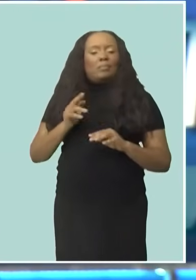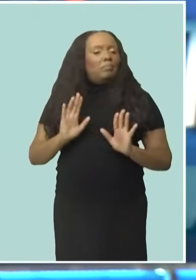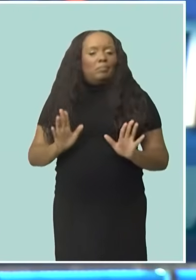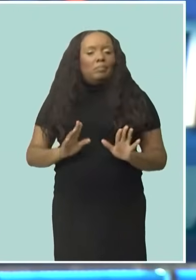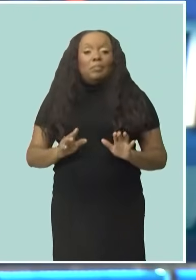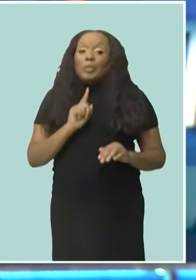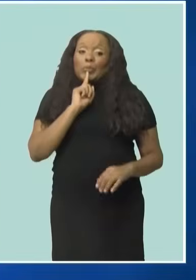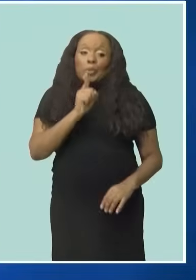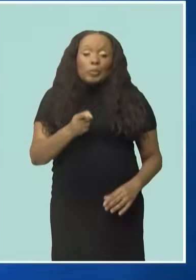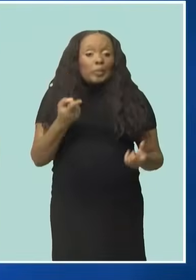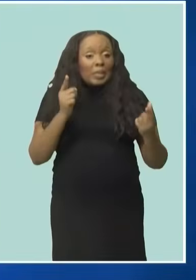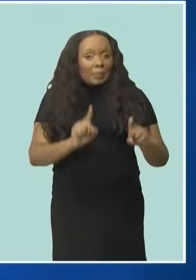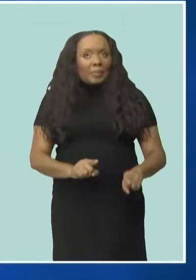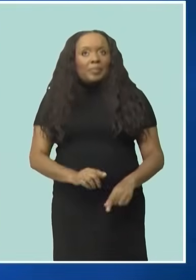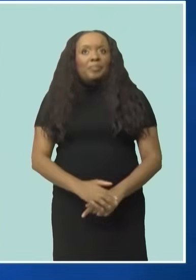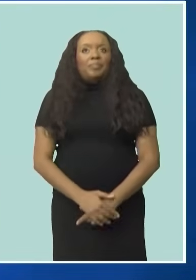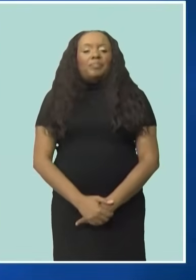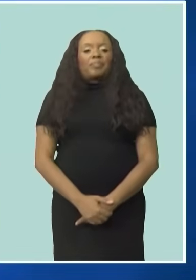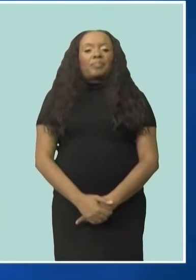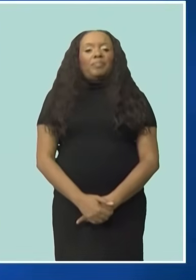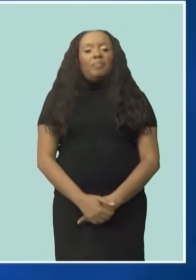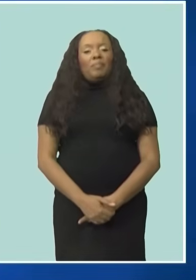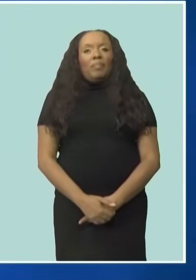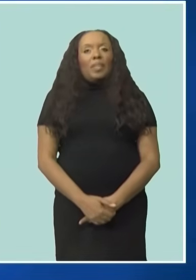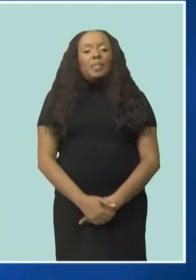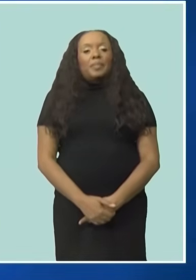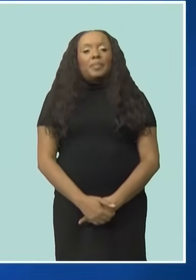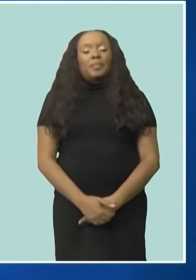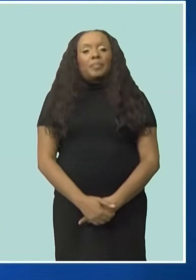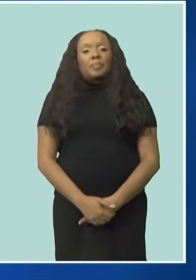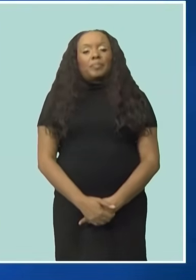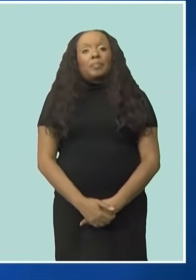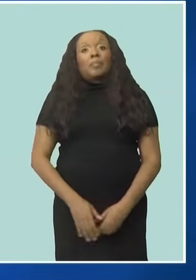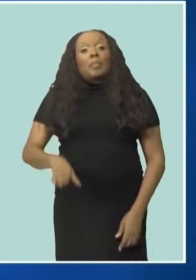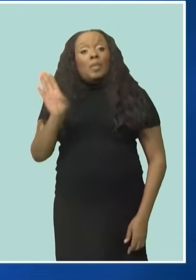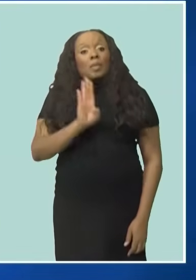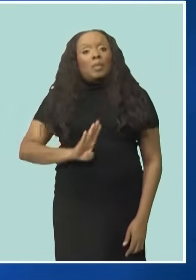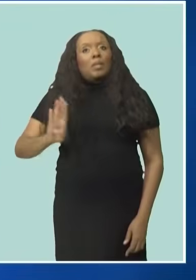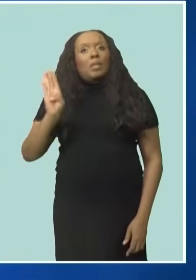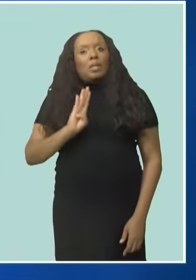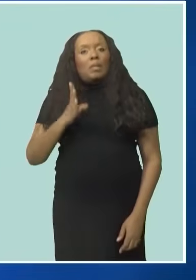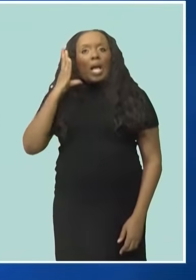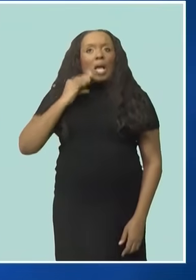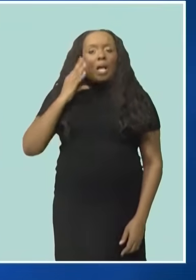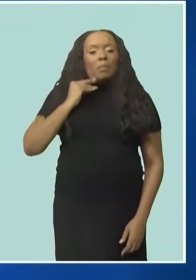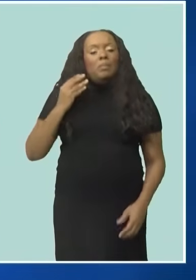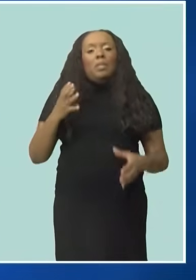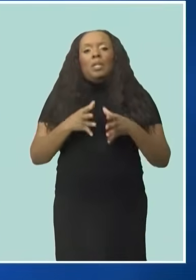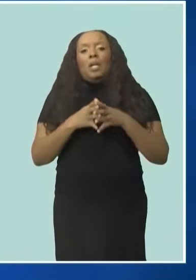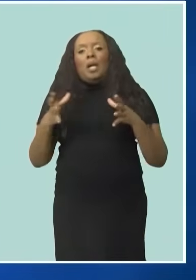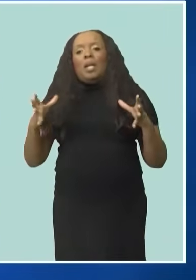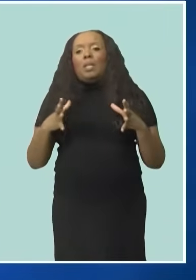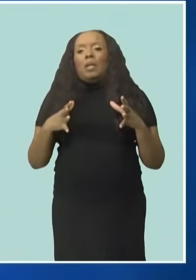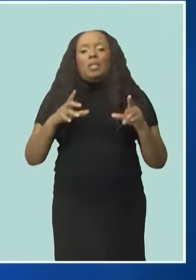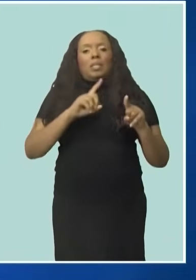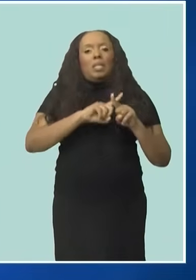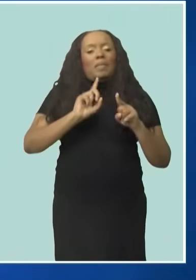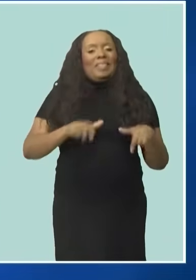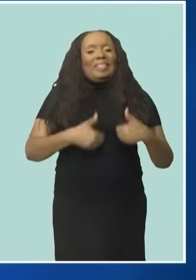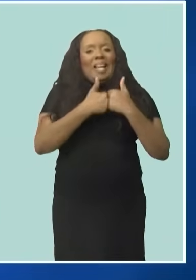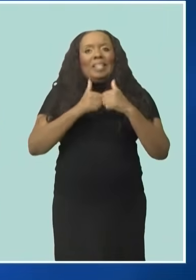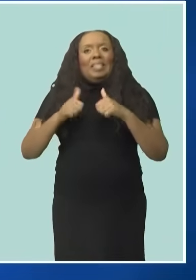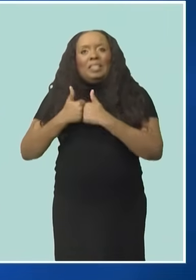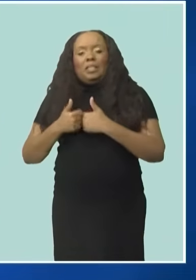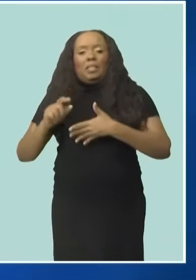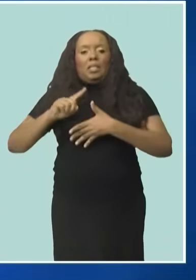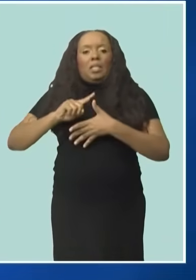reality. The Deputy Chief Agricultural Officer says Barbados is facing many vulnerabilities, including water scarcity, extreme